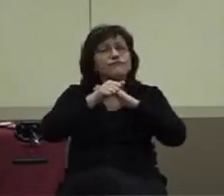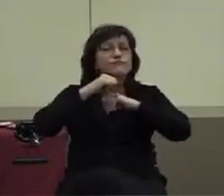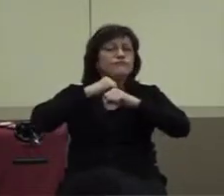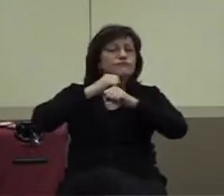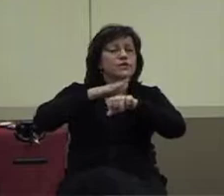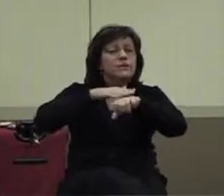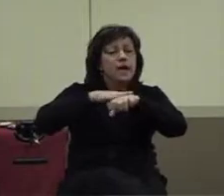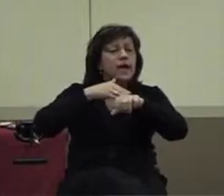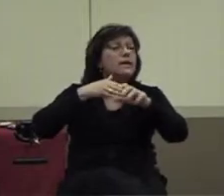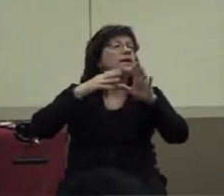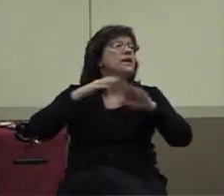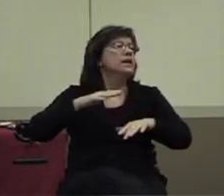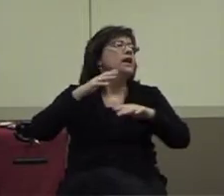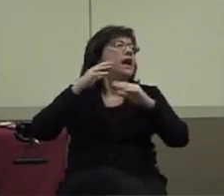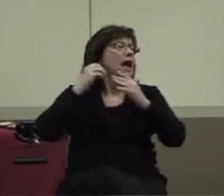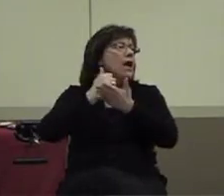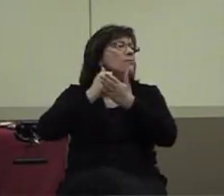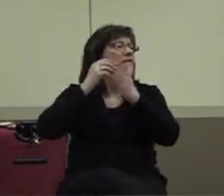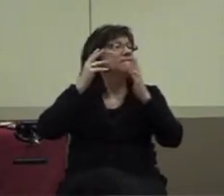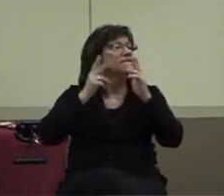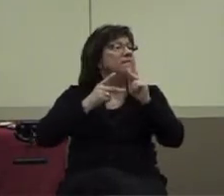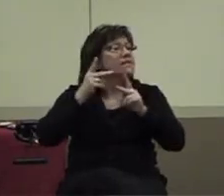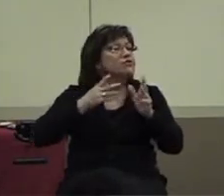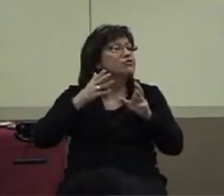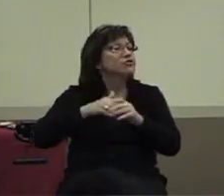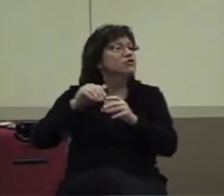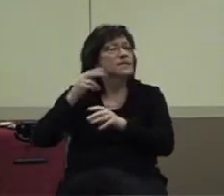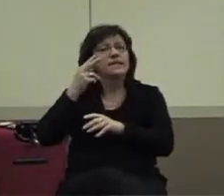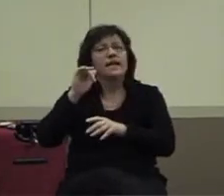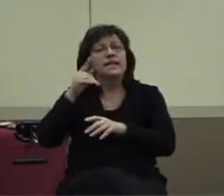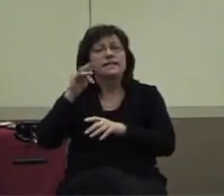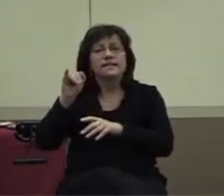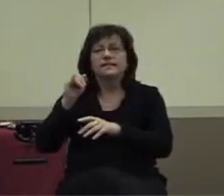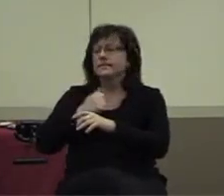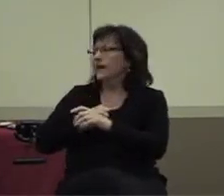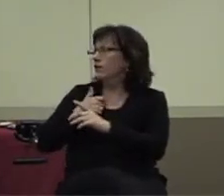Haiti. Sorry, I was reading.